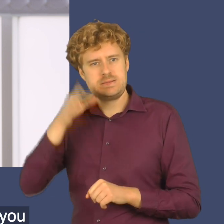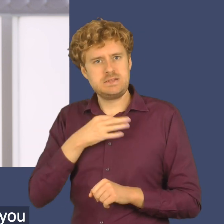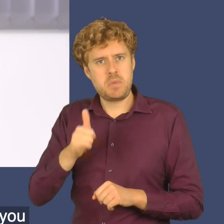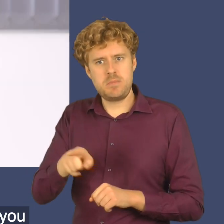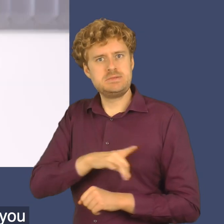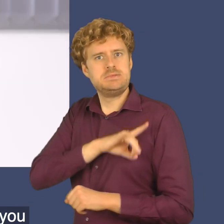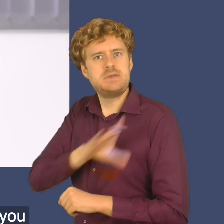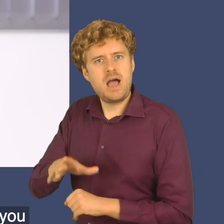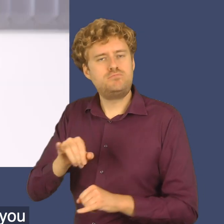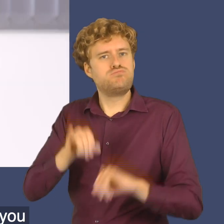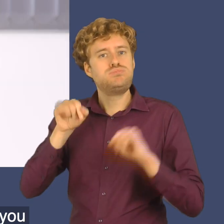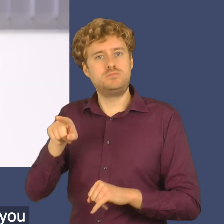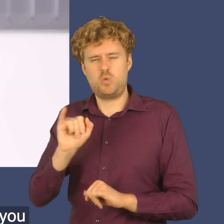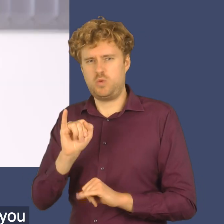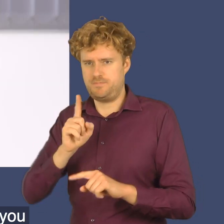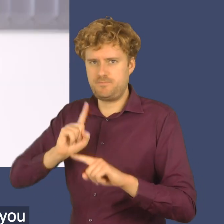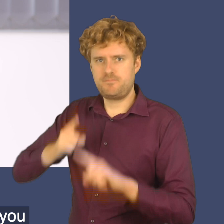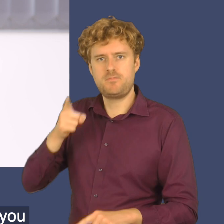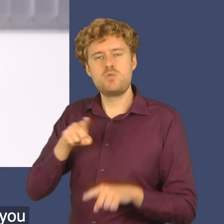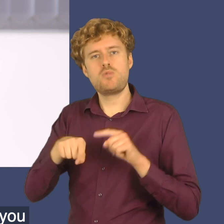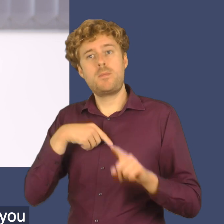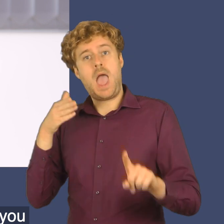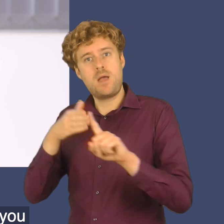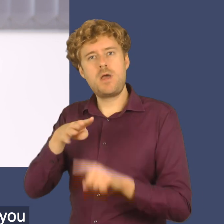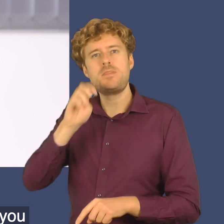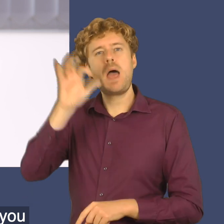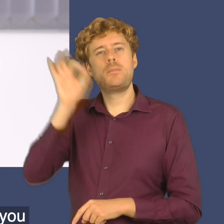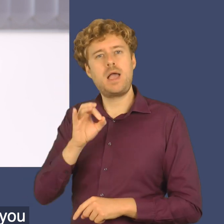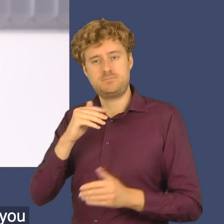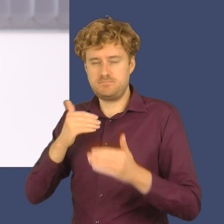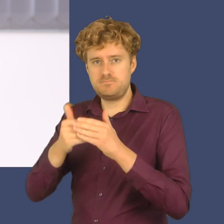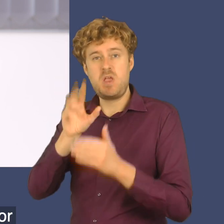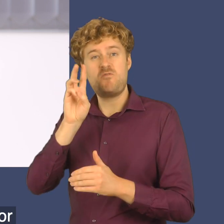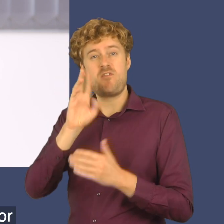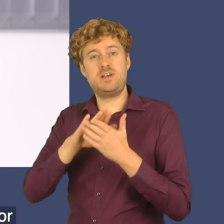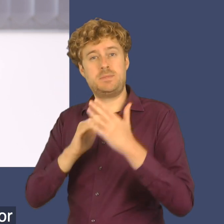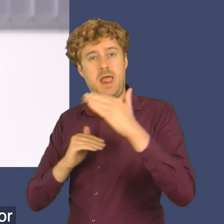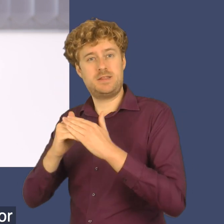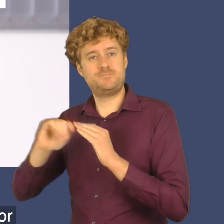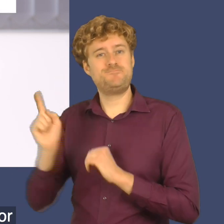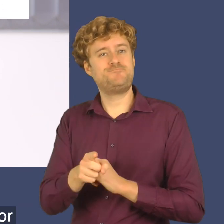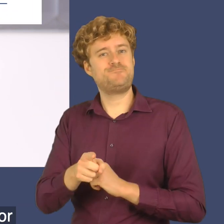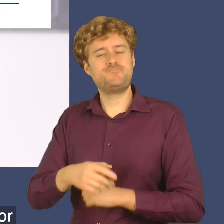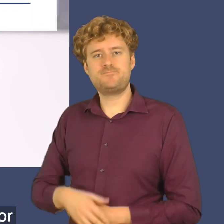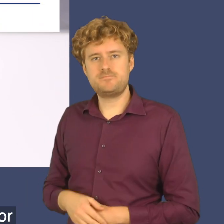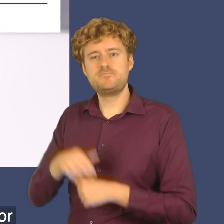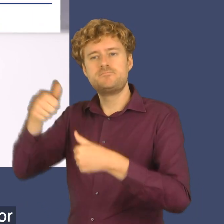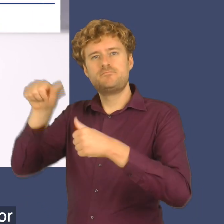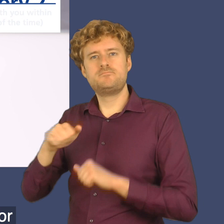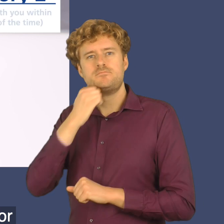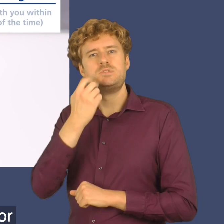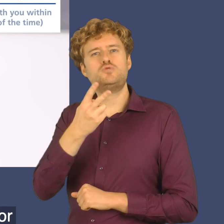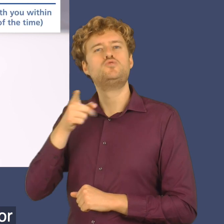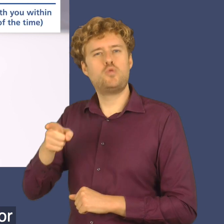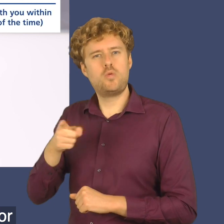category. We aim to be with you within 15 minutes in 9 out of 10 cases. Category 2 is the next level down, and